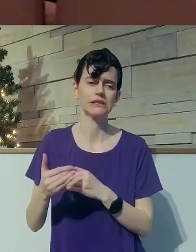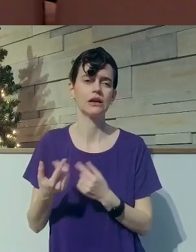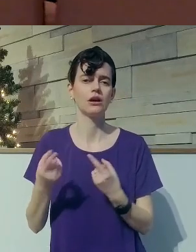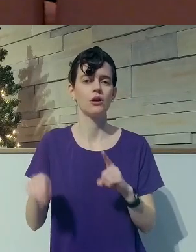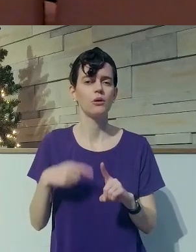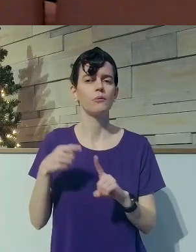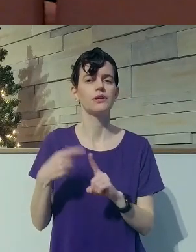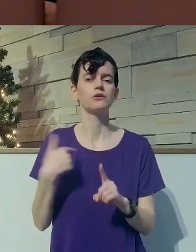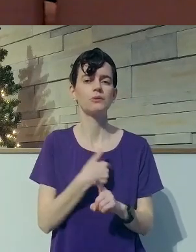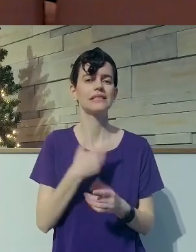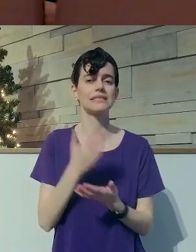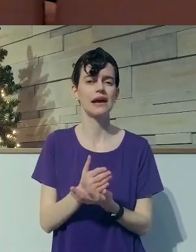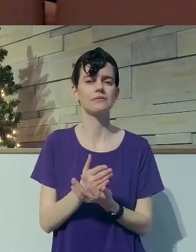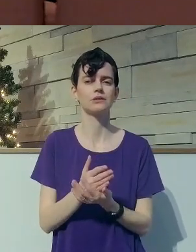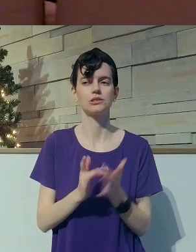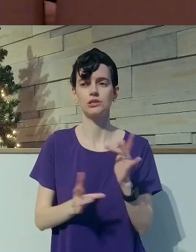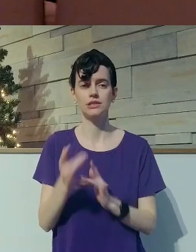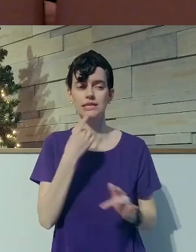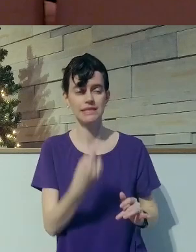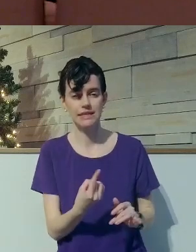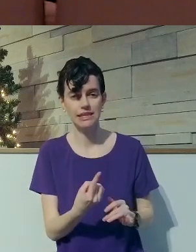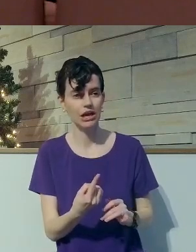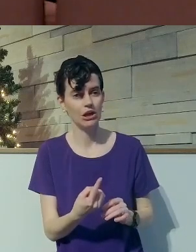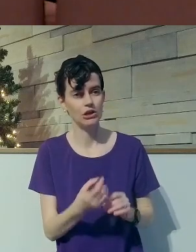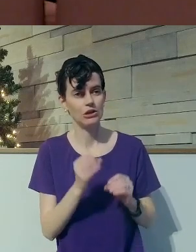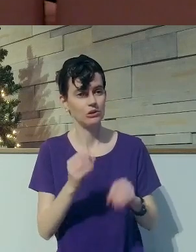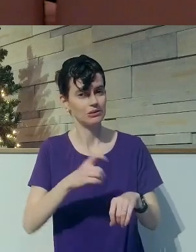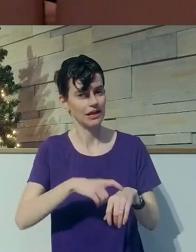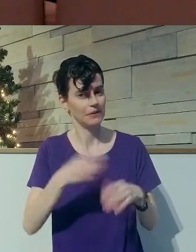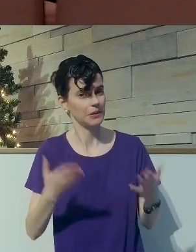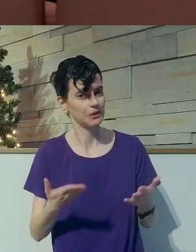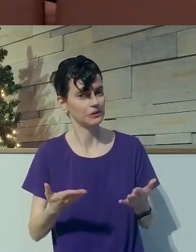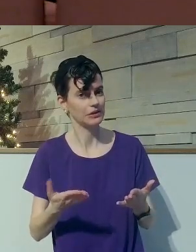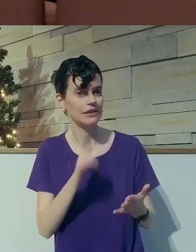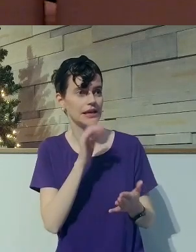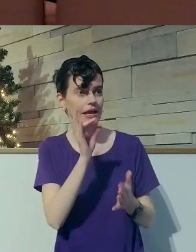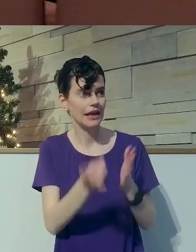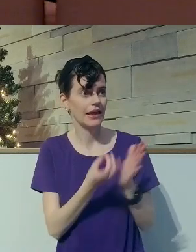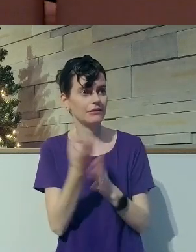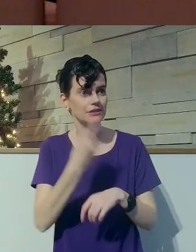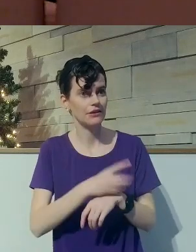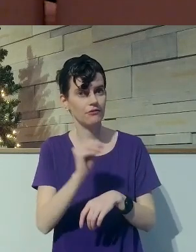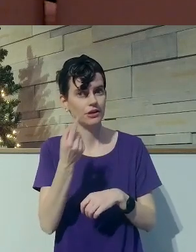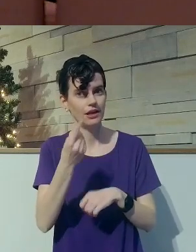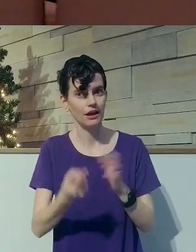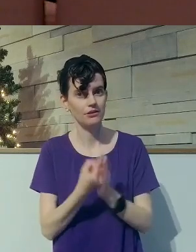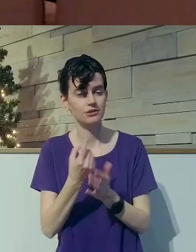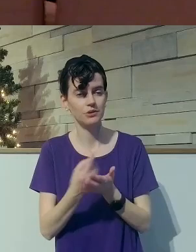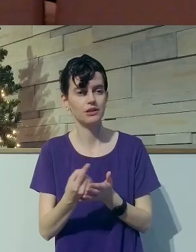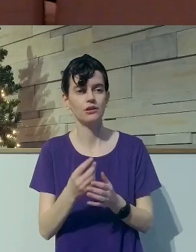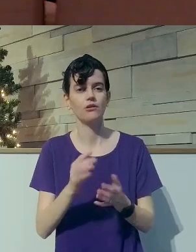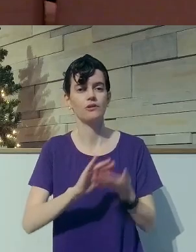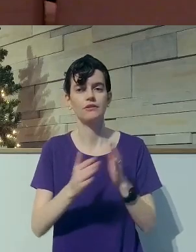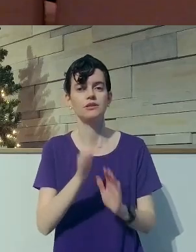I stop? And Jesus says there's no time clock here. It's not 8 hours a day, 40 hours a week. Forgiving is